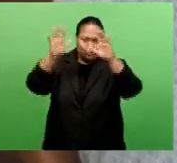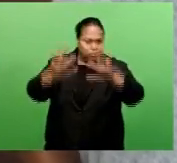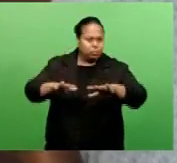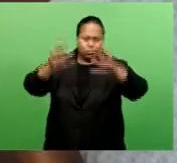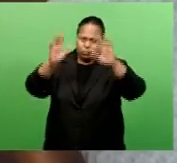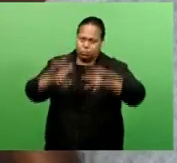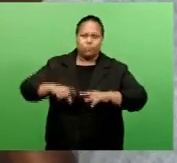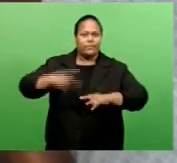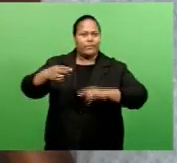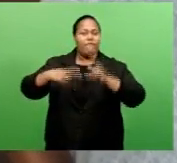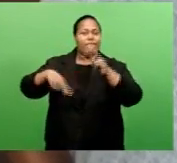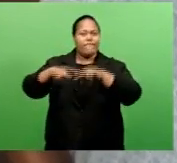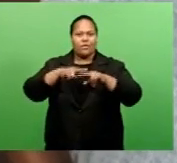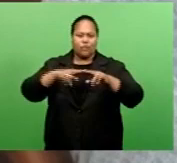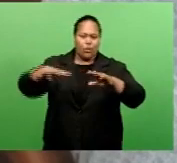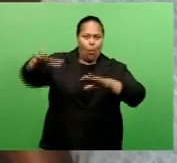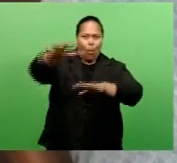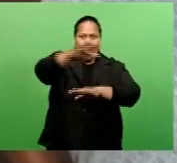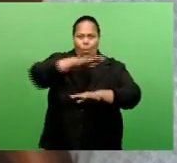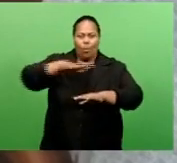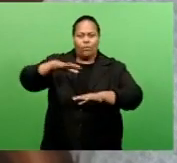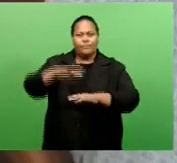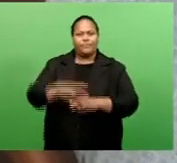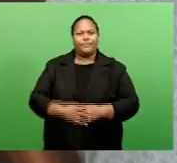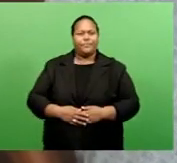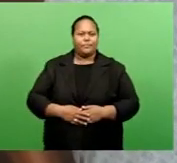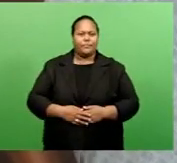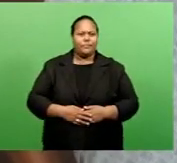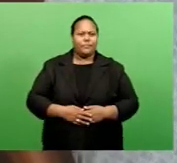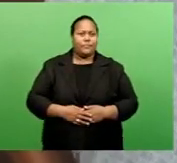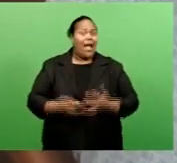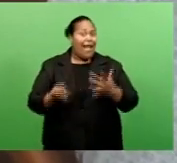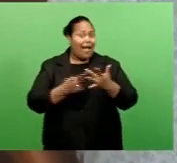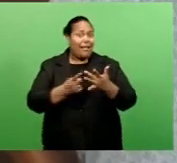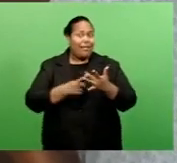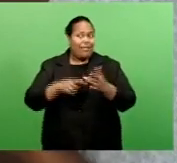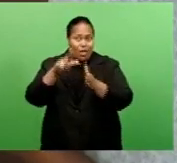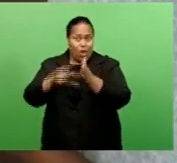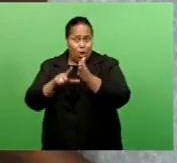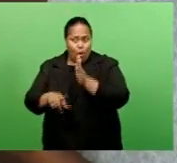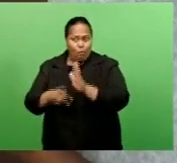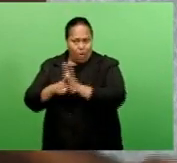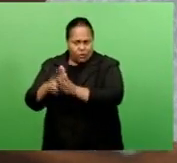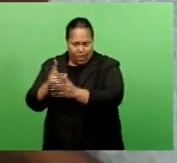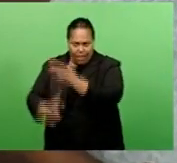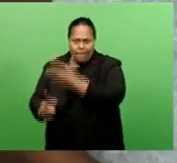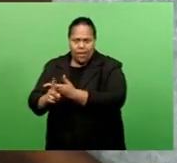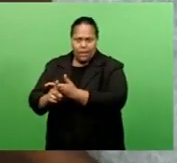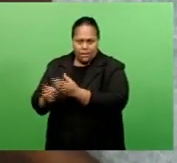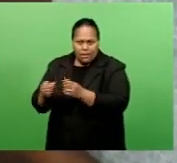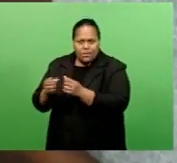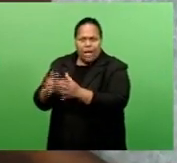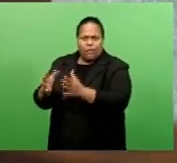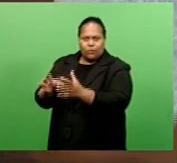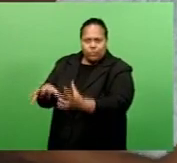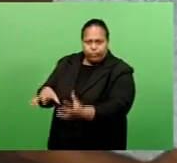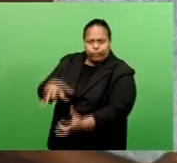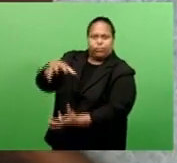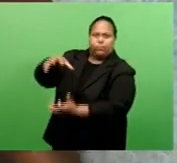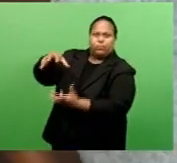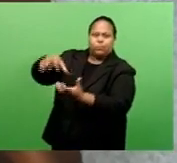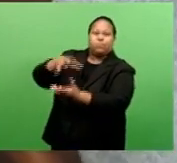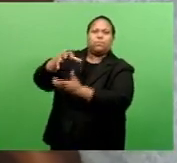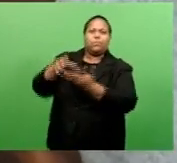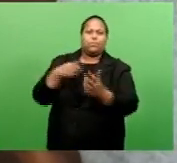country. In terms of TD07F, it's causing some concerns. How will it affect Fiji, and will it